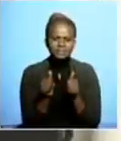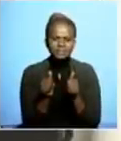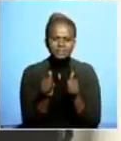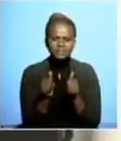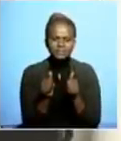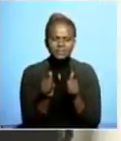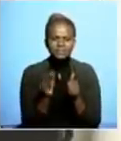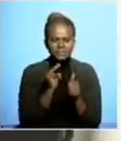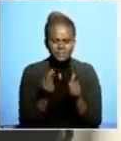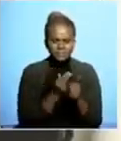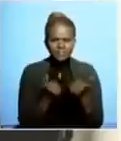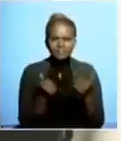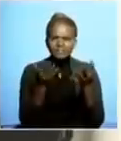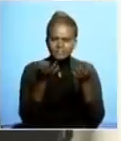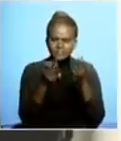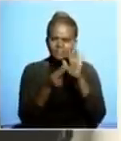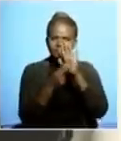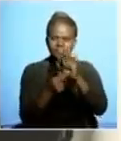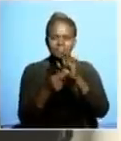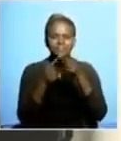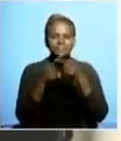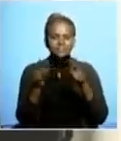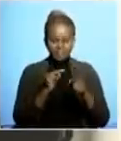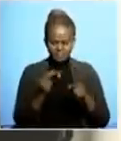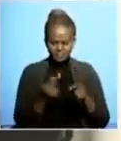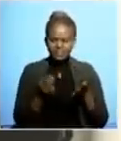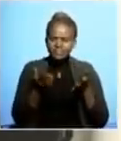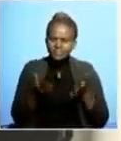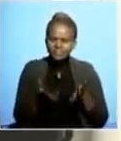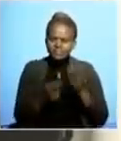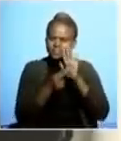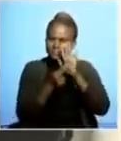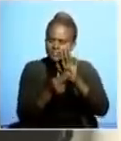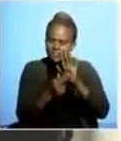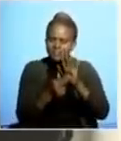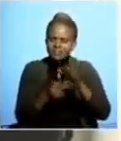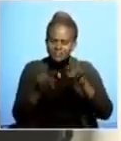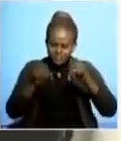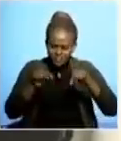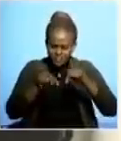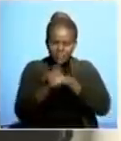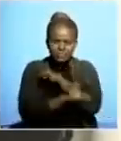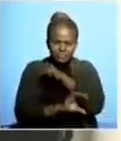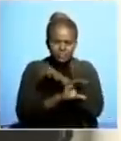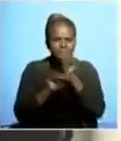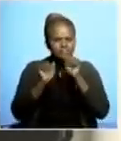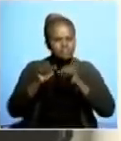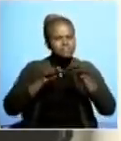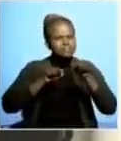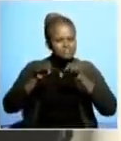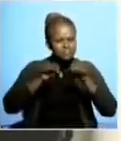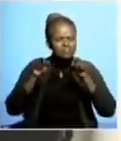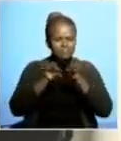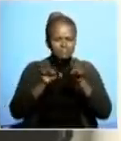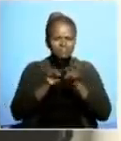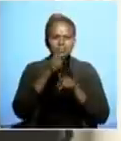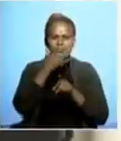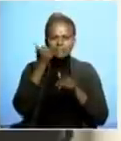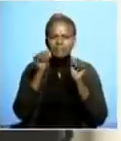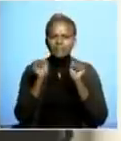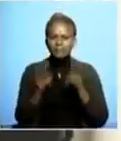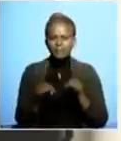We want to show a difference. We're here to demonstrate that this country can be run differently but better.